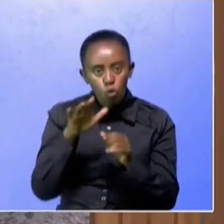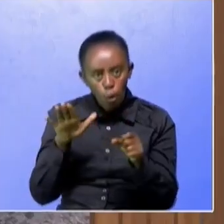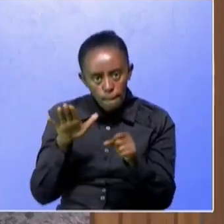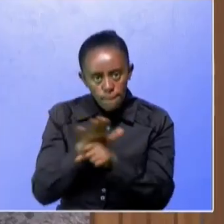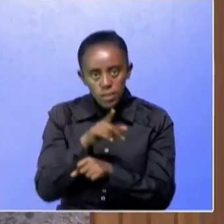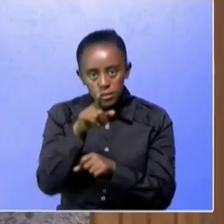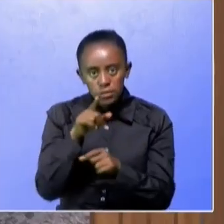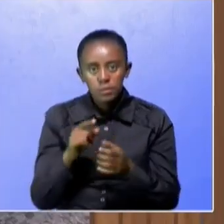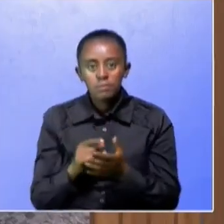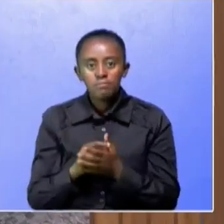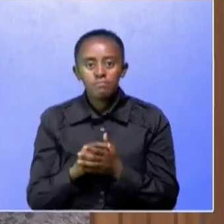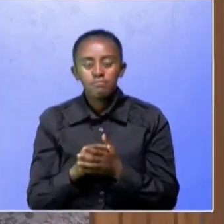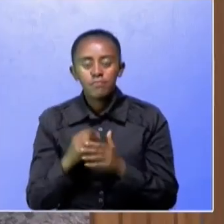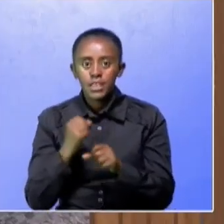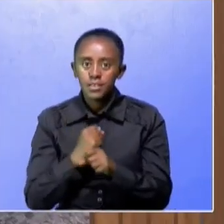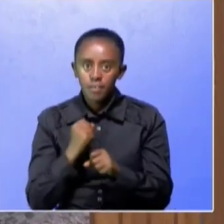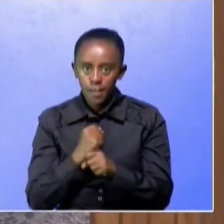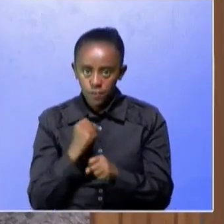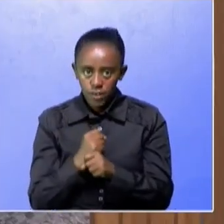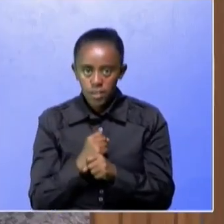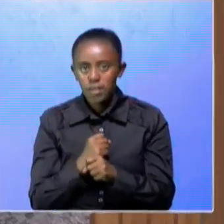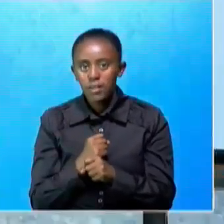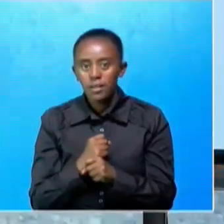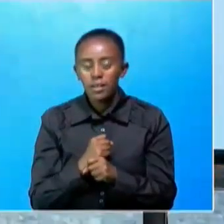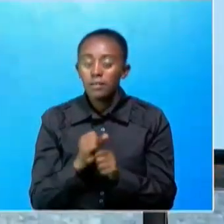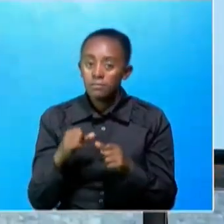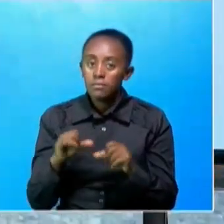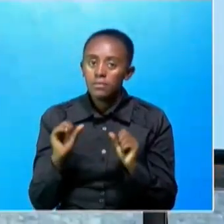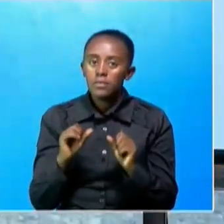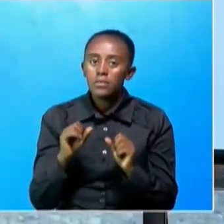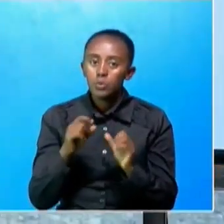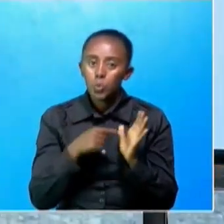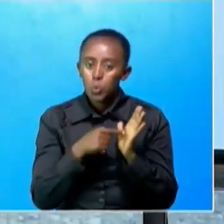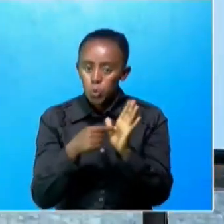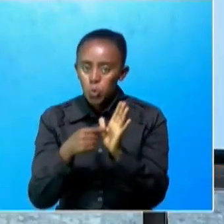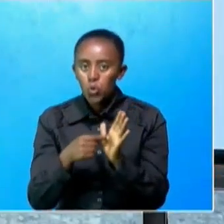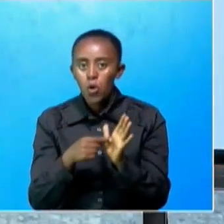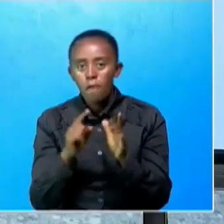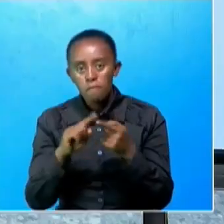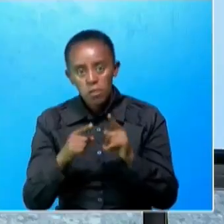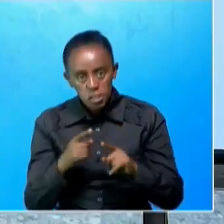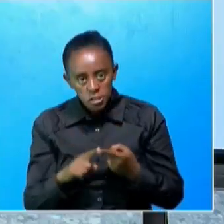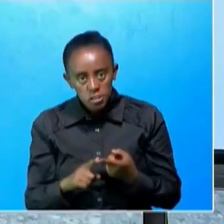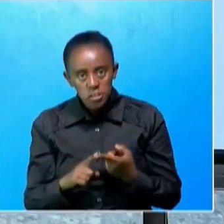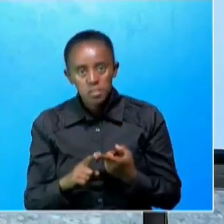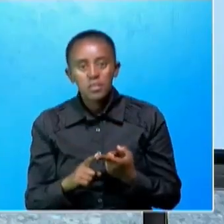complete these activities. And then try to show to your friends as usual.